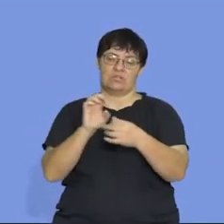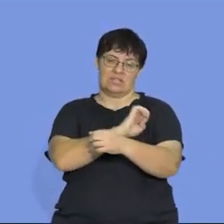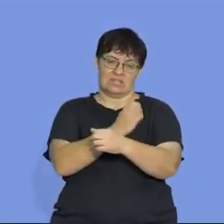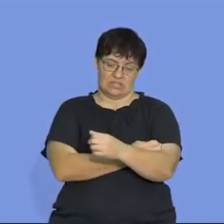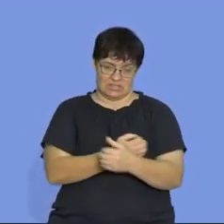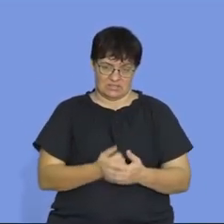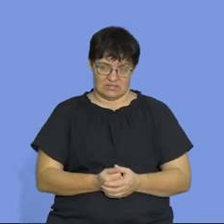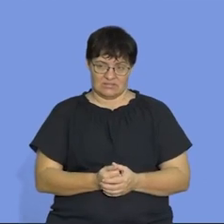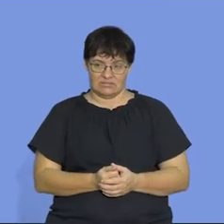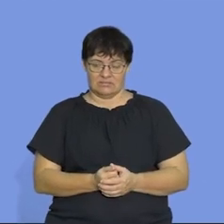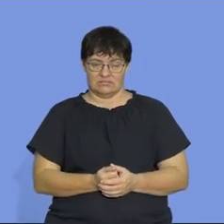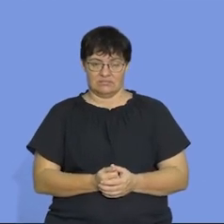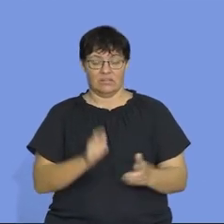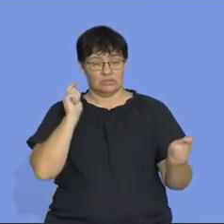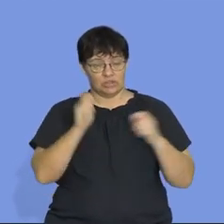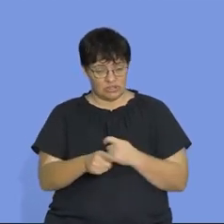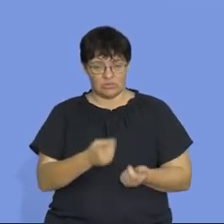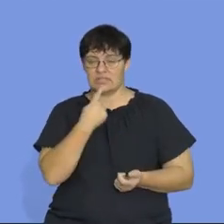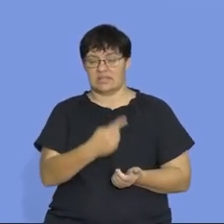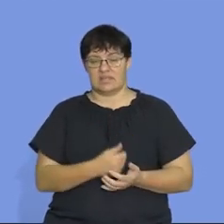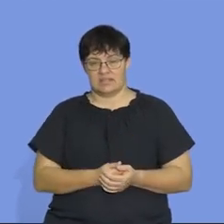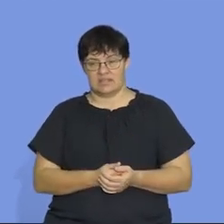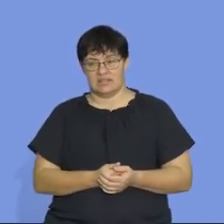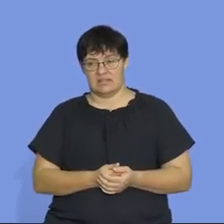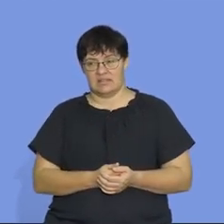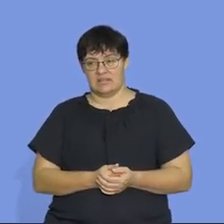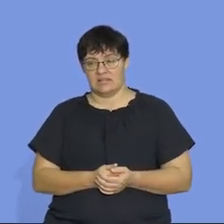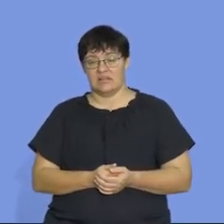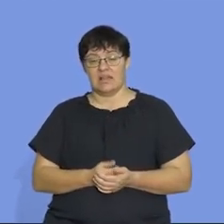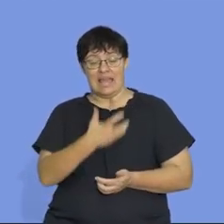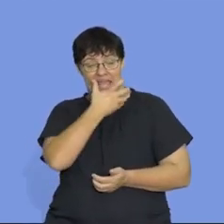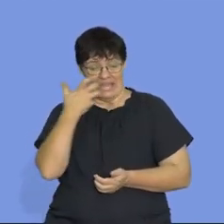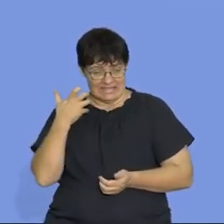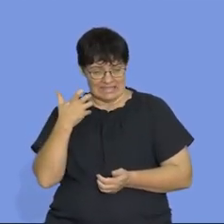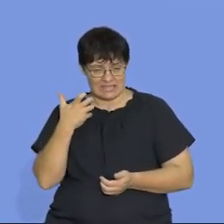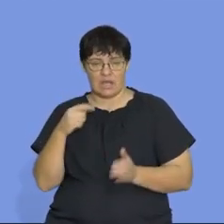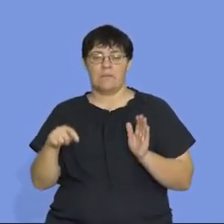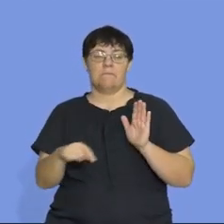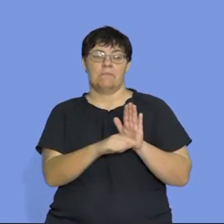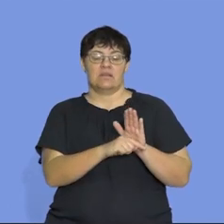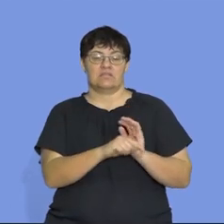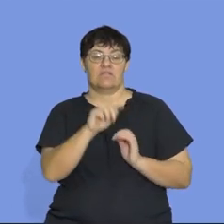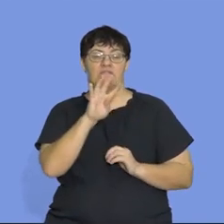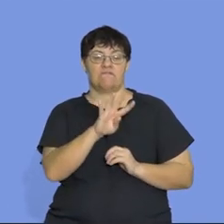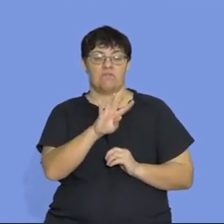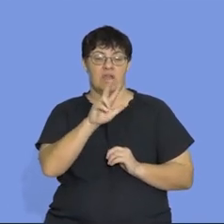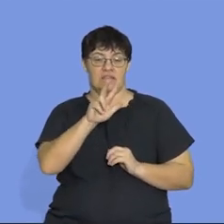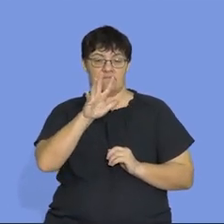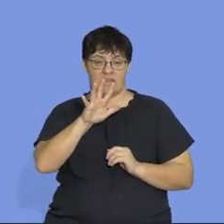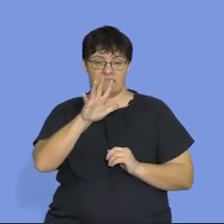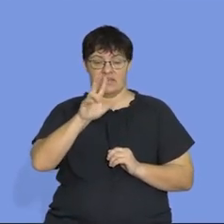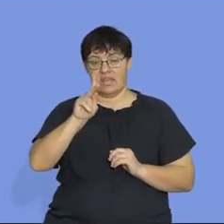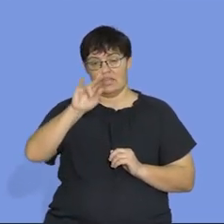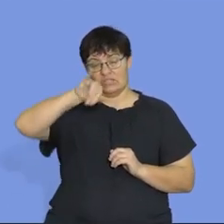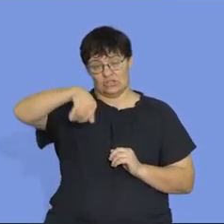chemical change, we are saying that the heat of this reaction is minus 485 kilojoules. So the